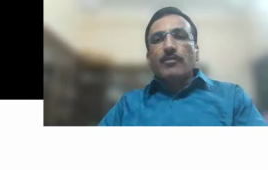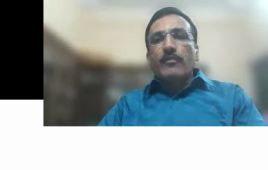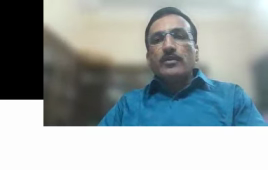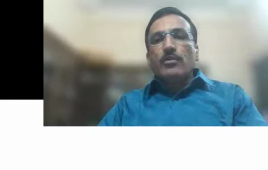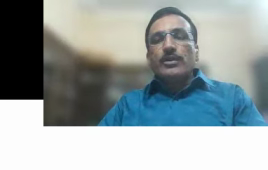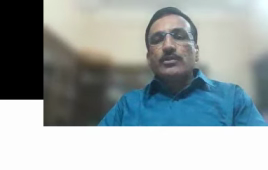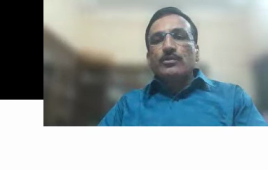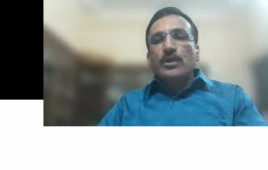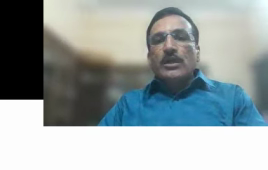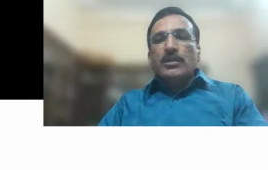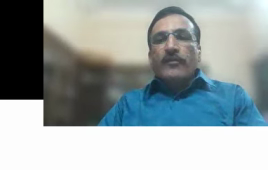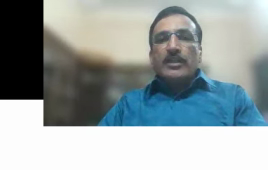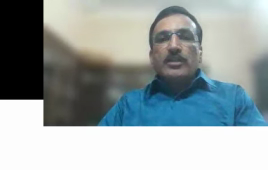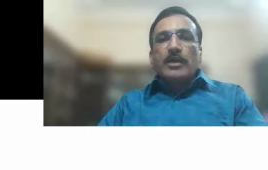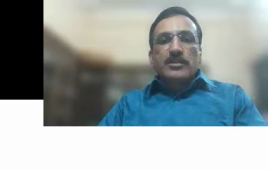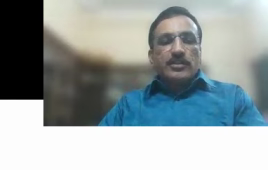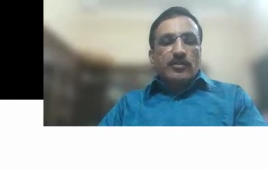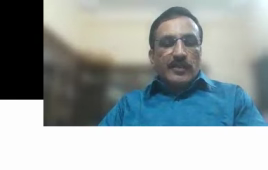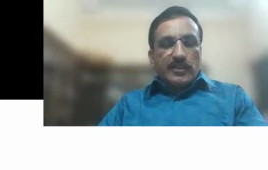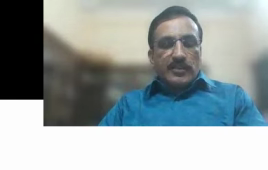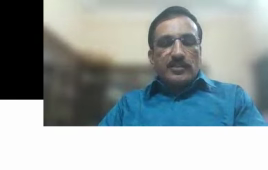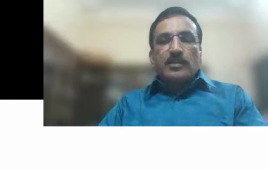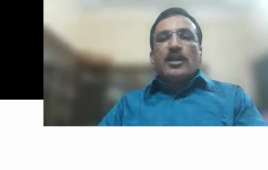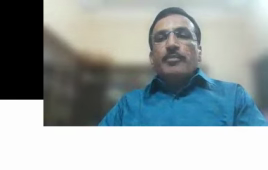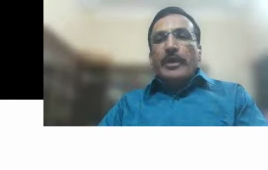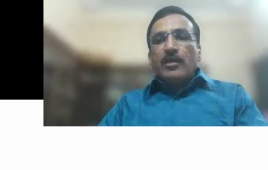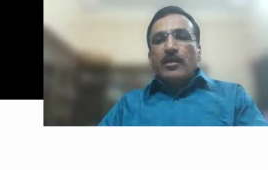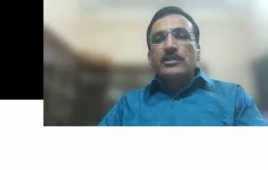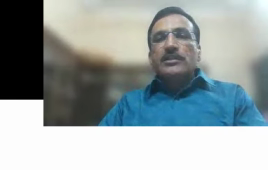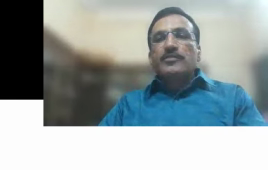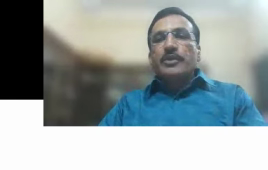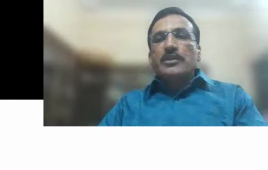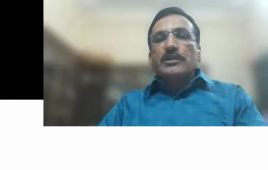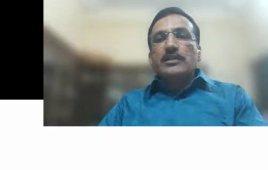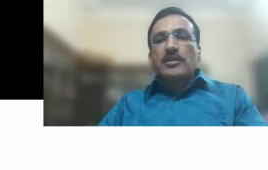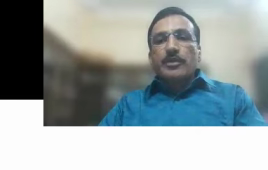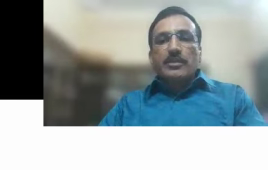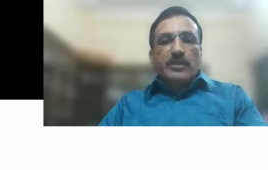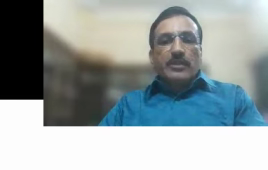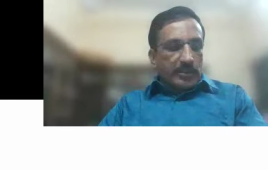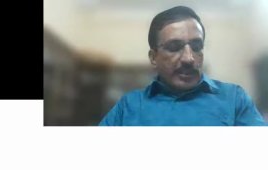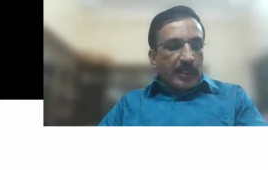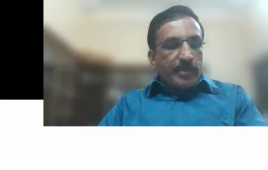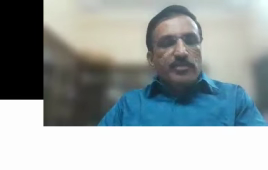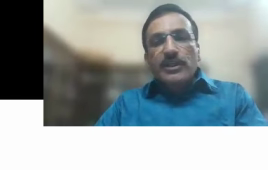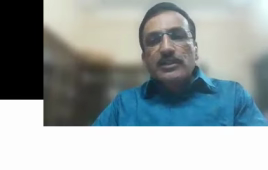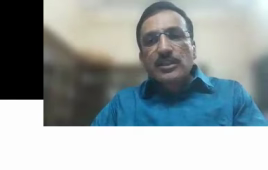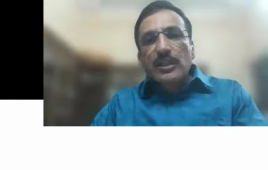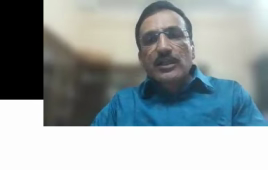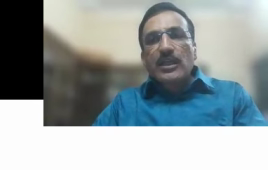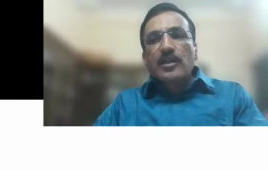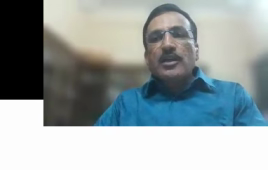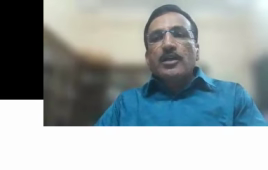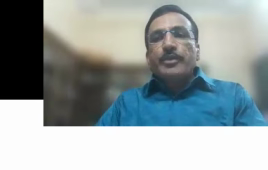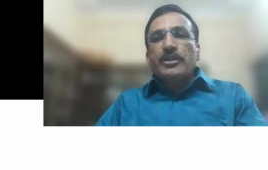scored in them often go into the final mark sheet or grade sheet, pedagogically speaking, they are summative in nature. At best, we can